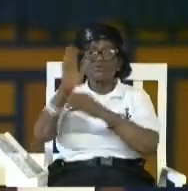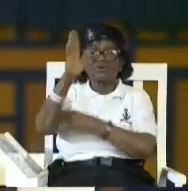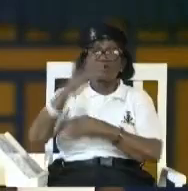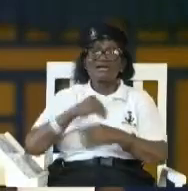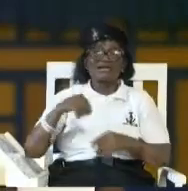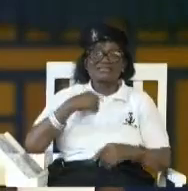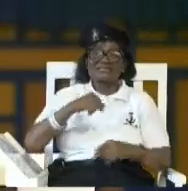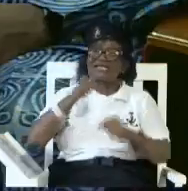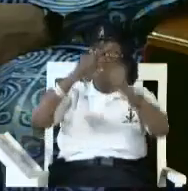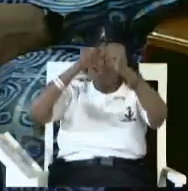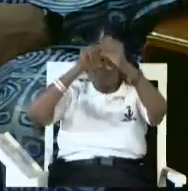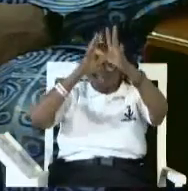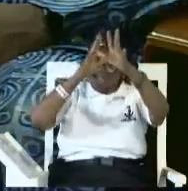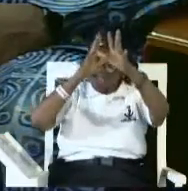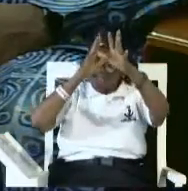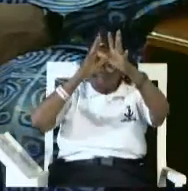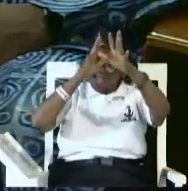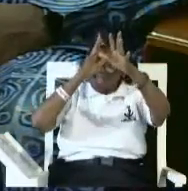Father,